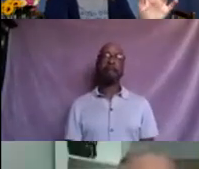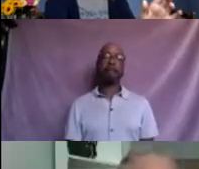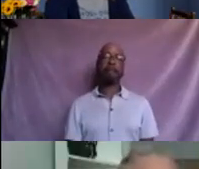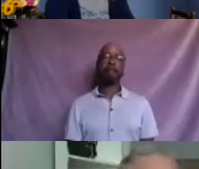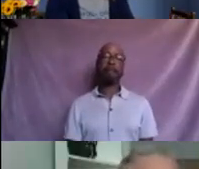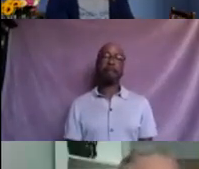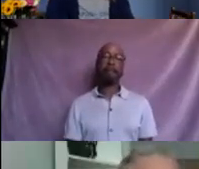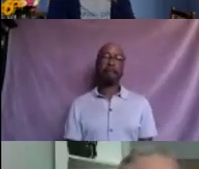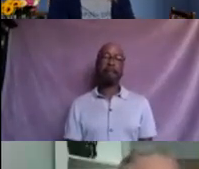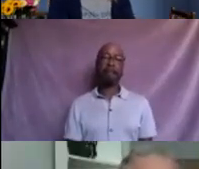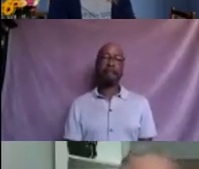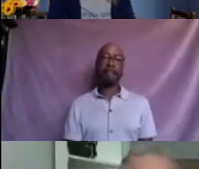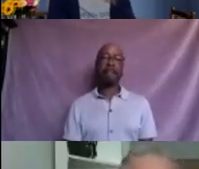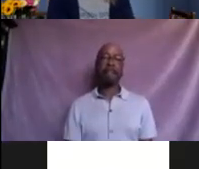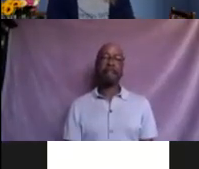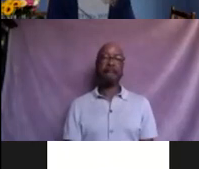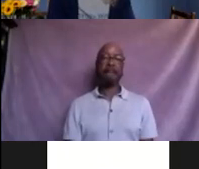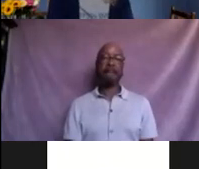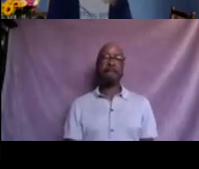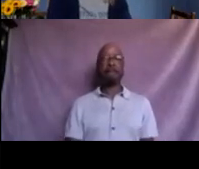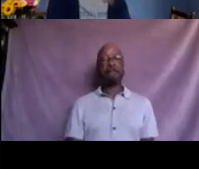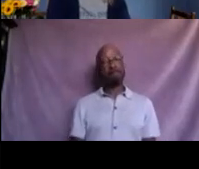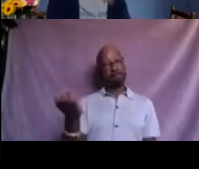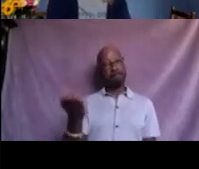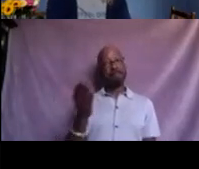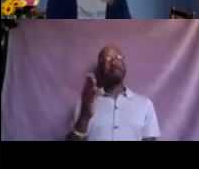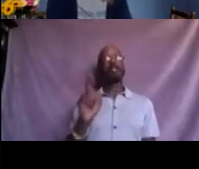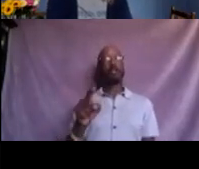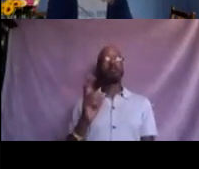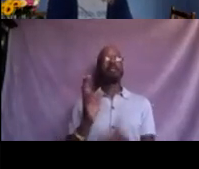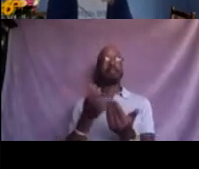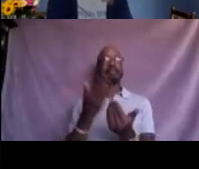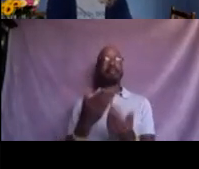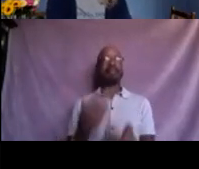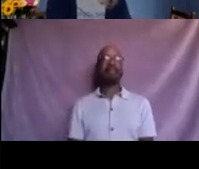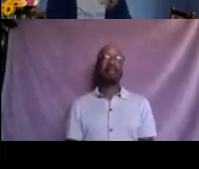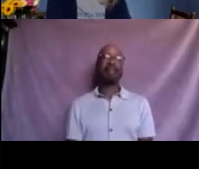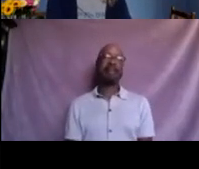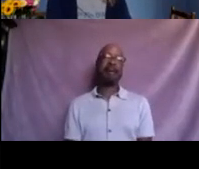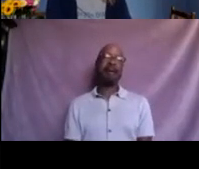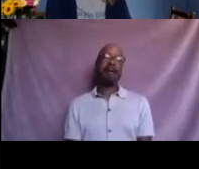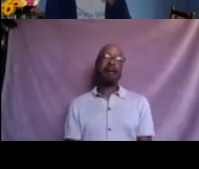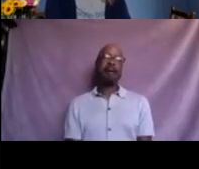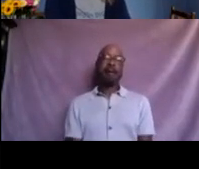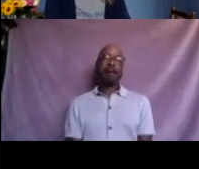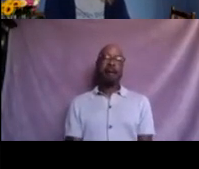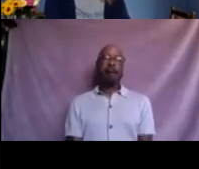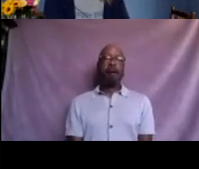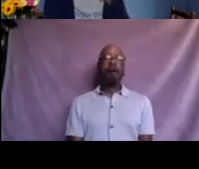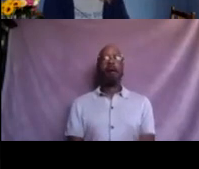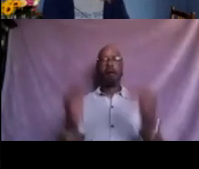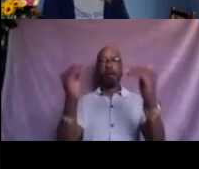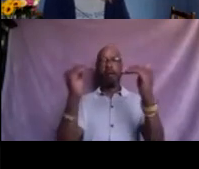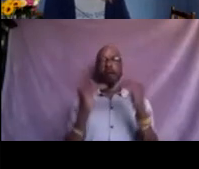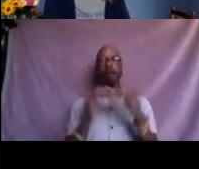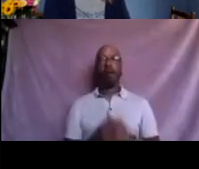That one should have been pretty easy. There's the People tab right there. All right. Next one.